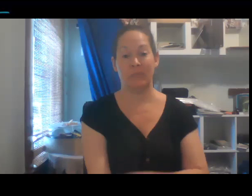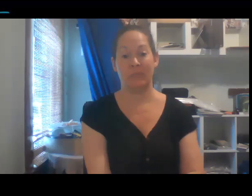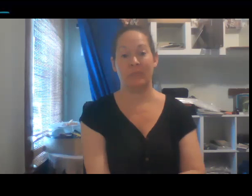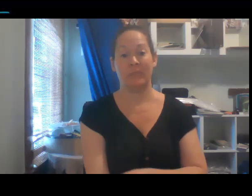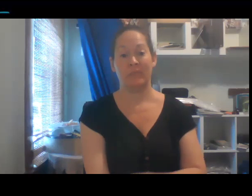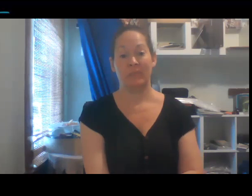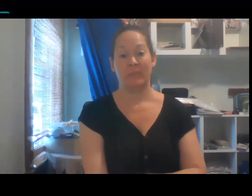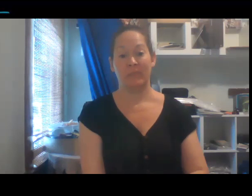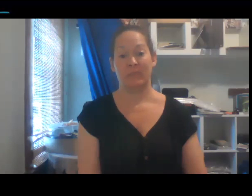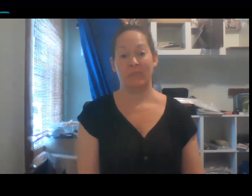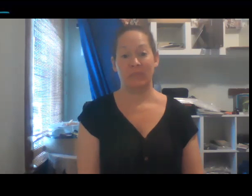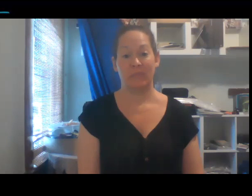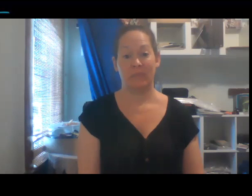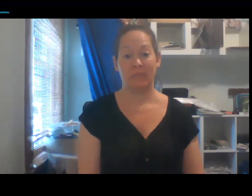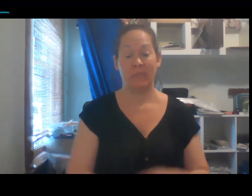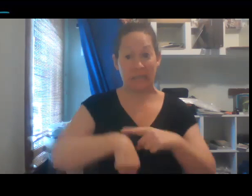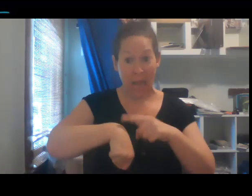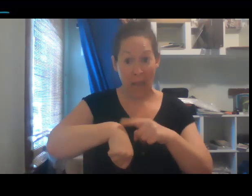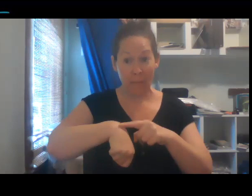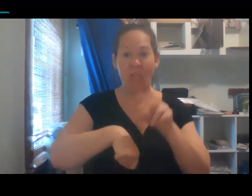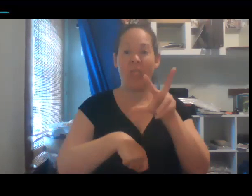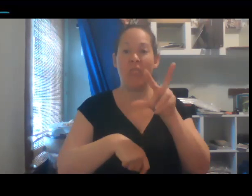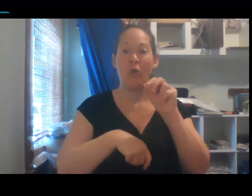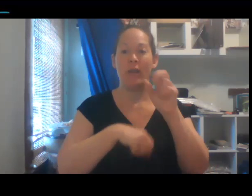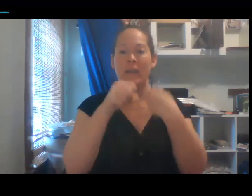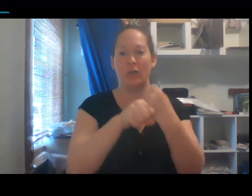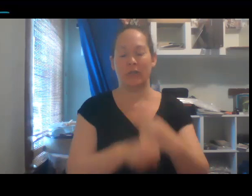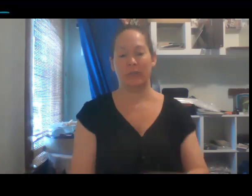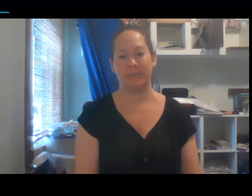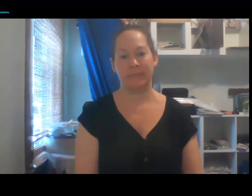And what was my doubling time? It was 30 years.